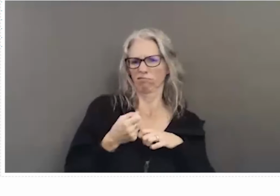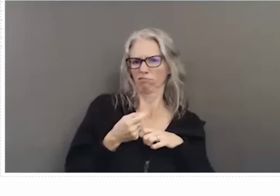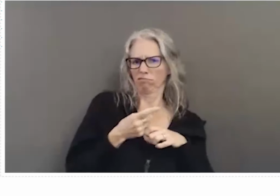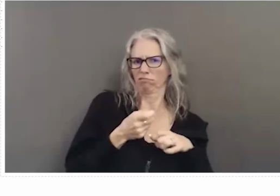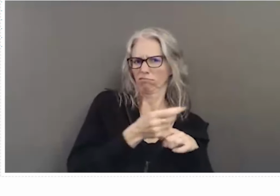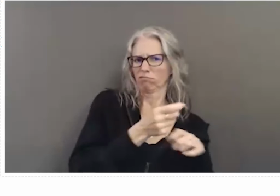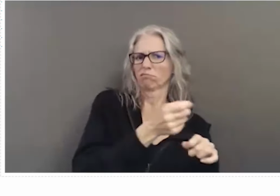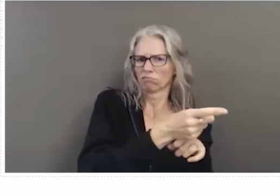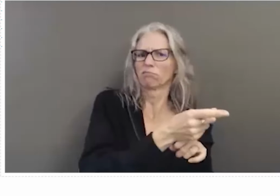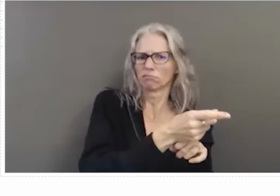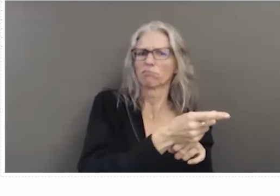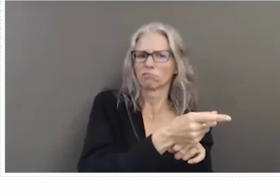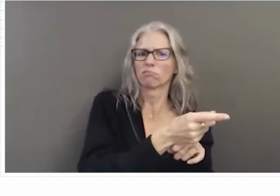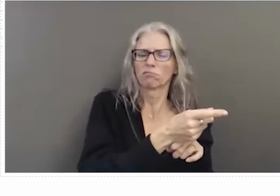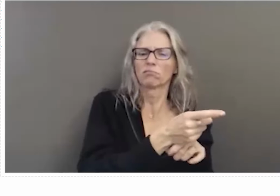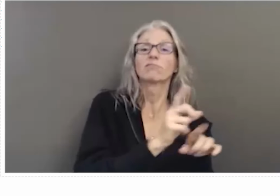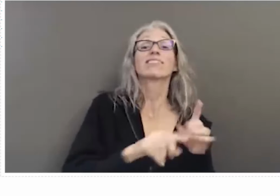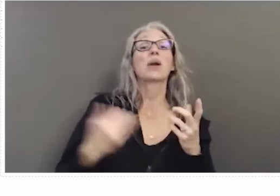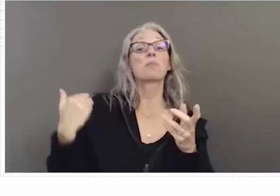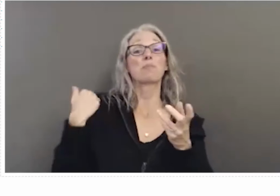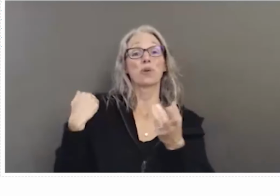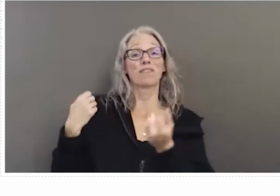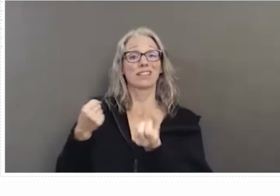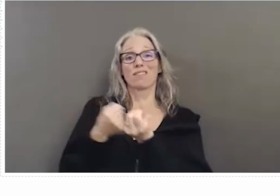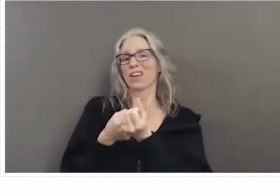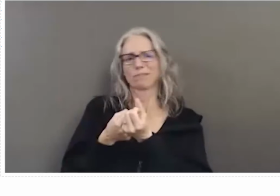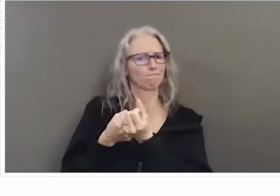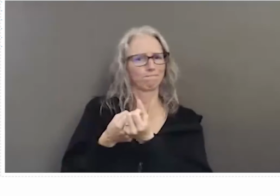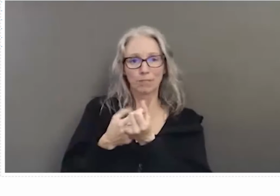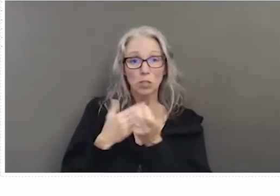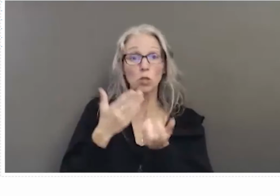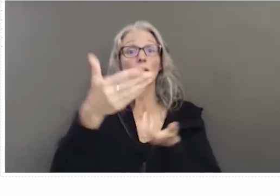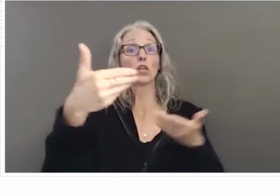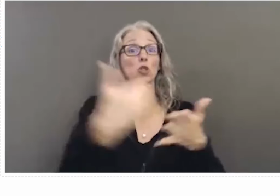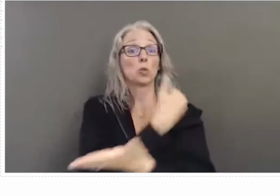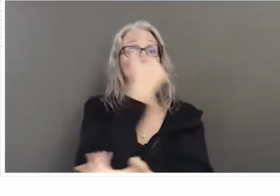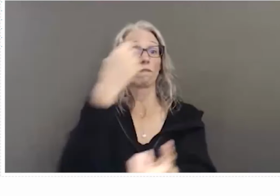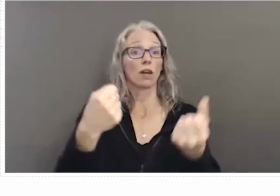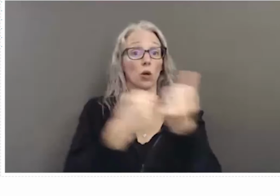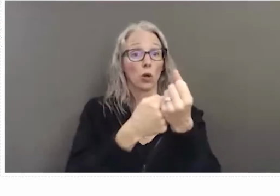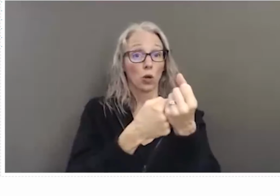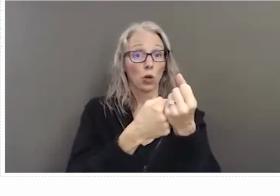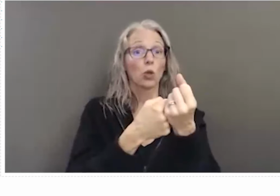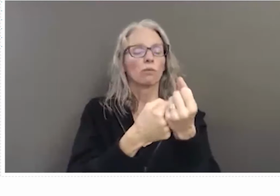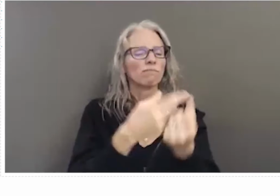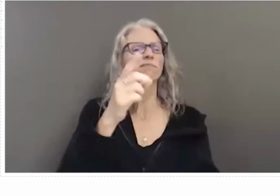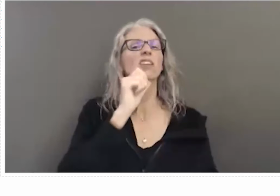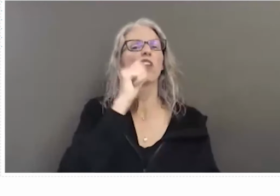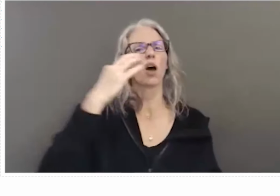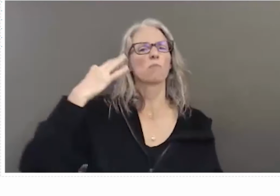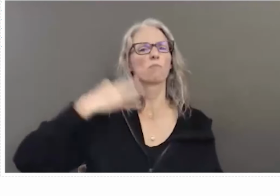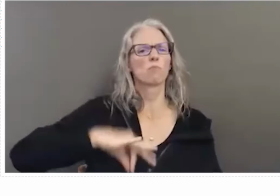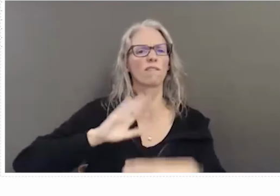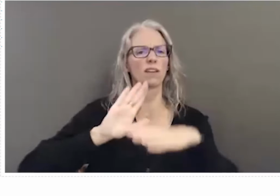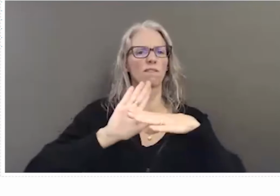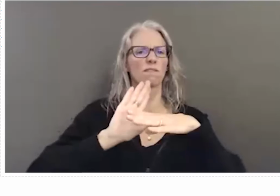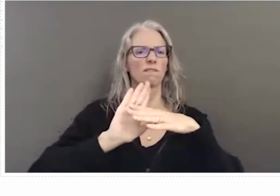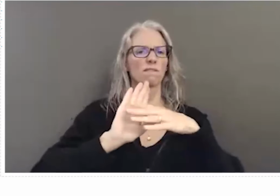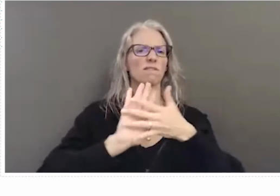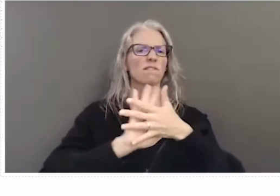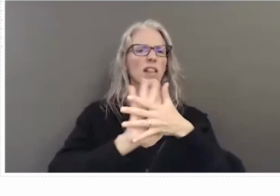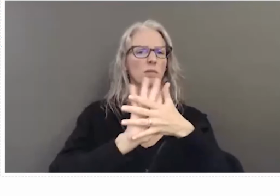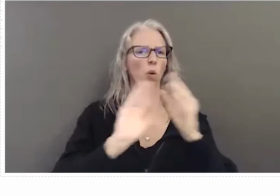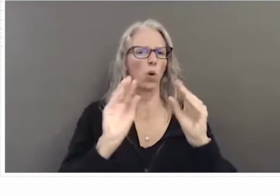do from a previous funder. So we came to this sponsor, which is Western Arctic Moving Pictures, a nonprofit film organization here in town.